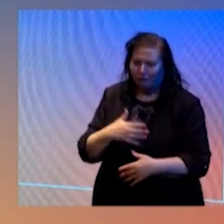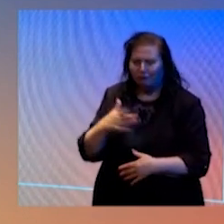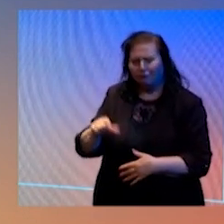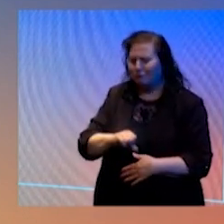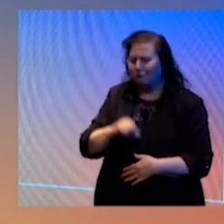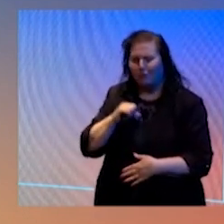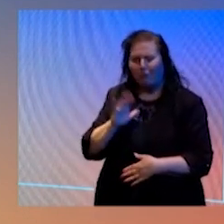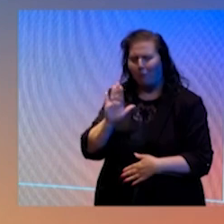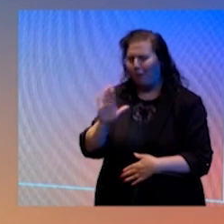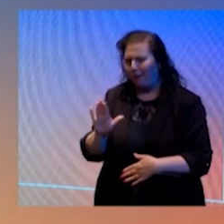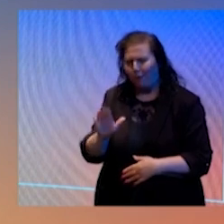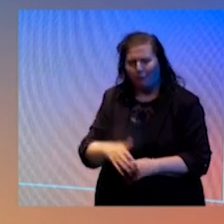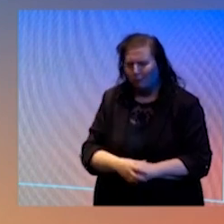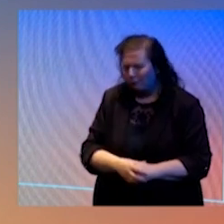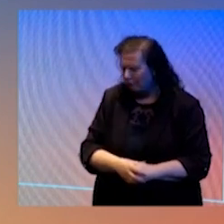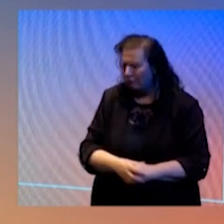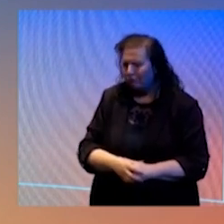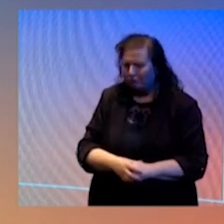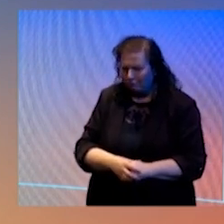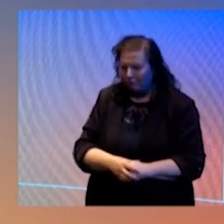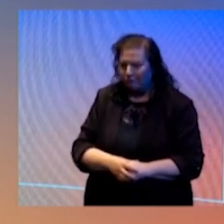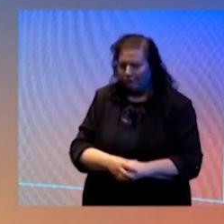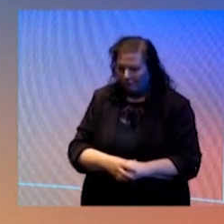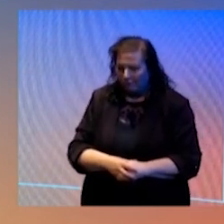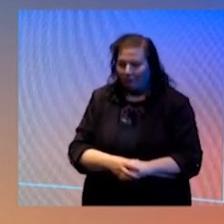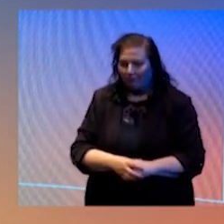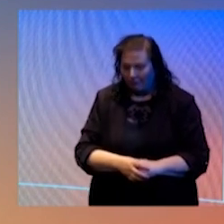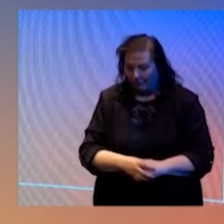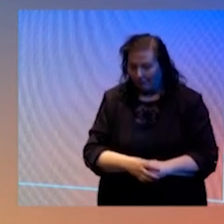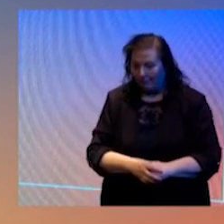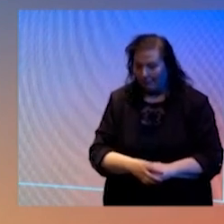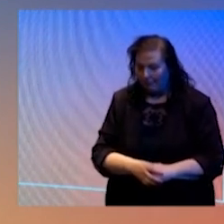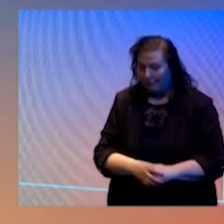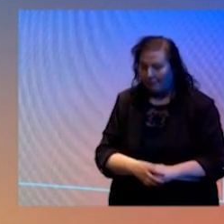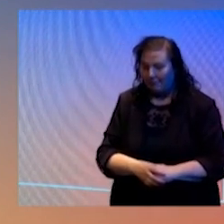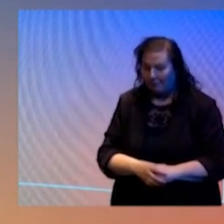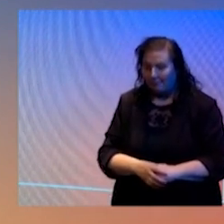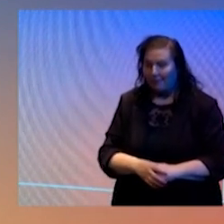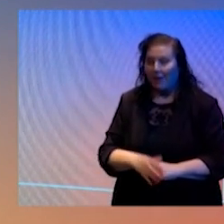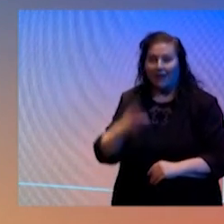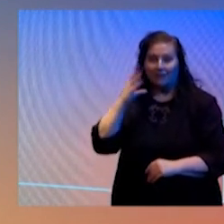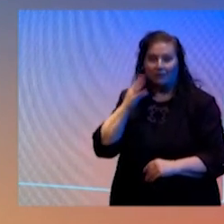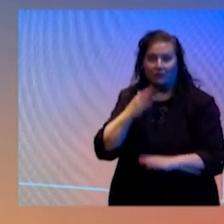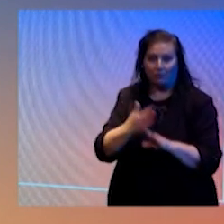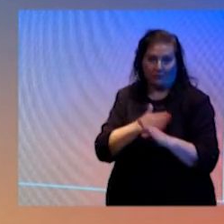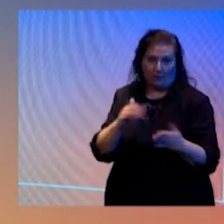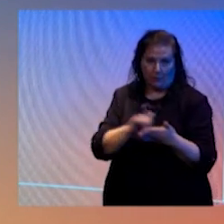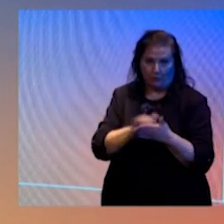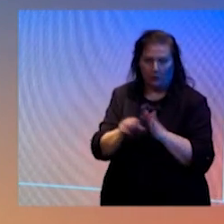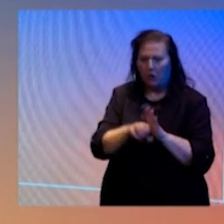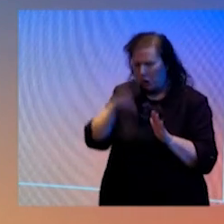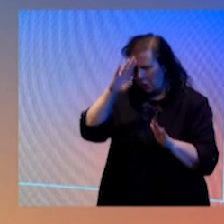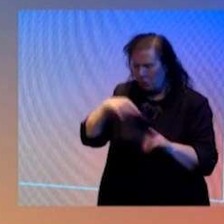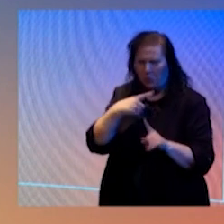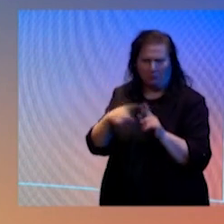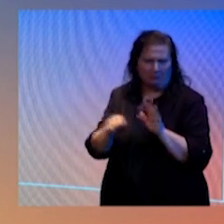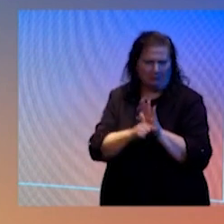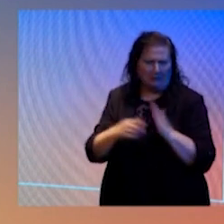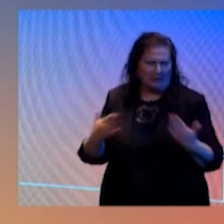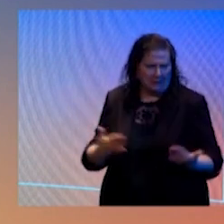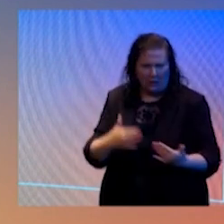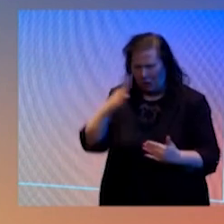him. I'm so proud of him. And his experience previously here in the state of New York, he knew our strengths, he knew our assets, he knew where we